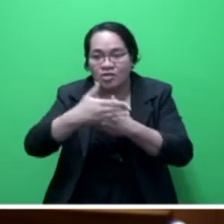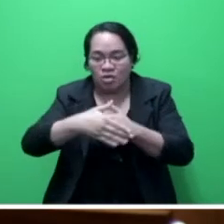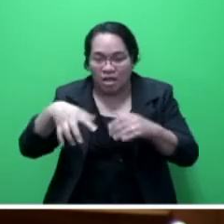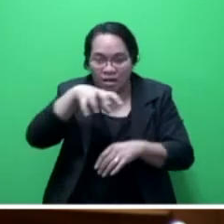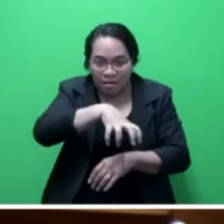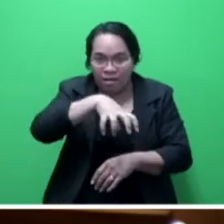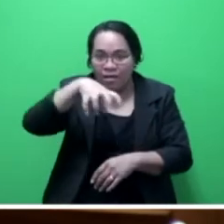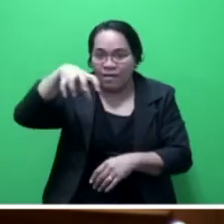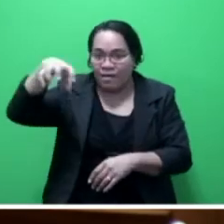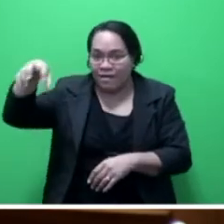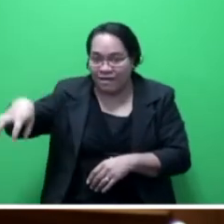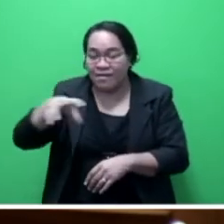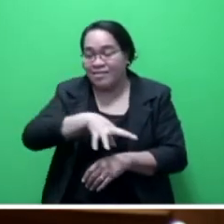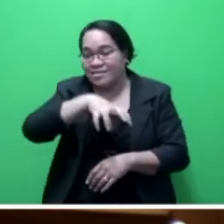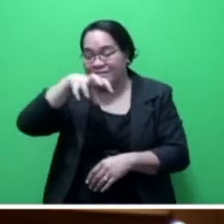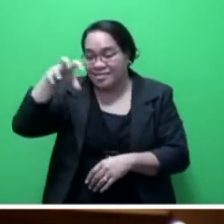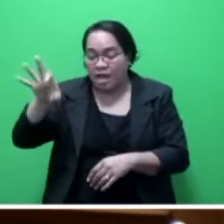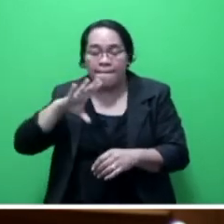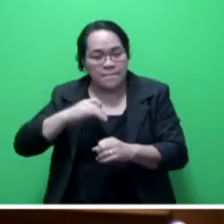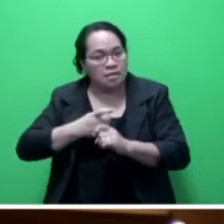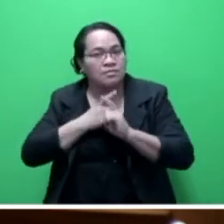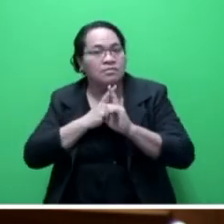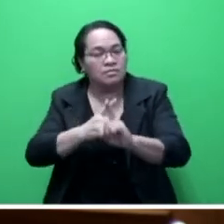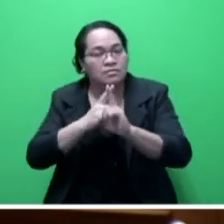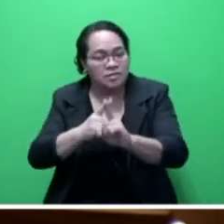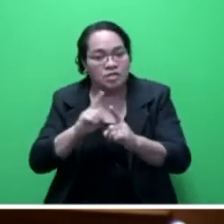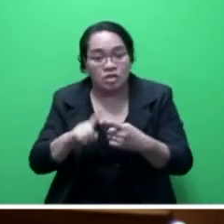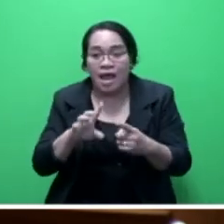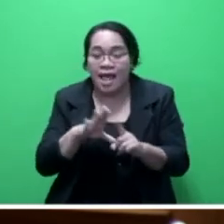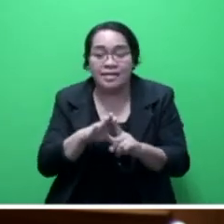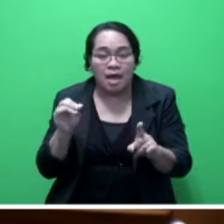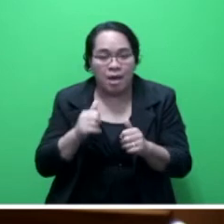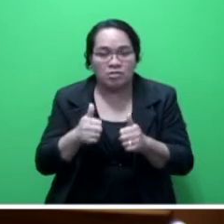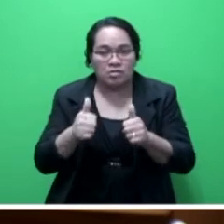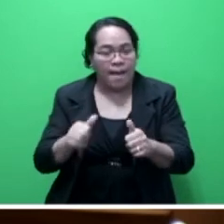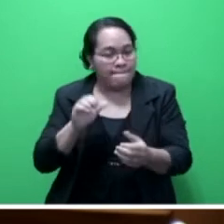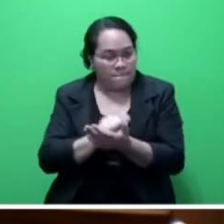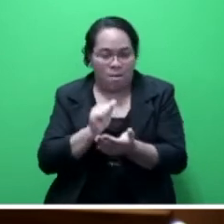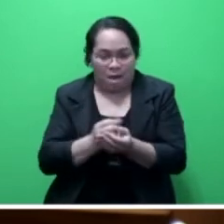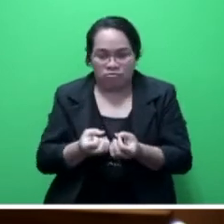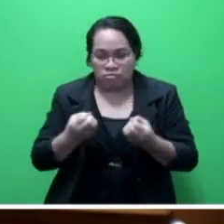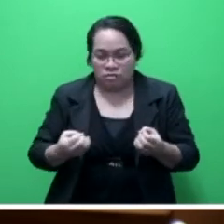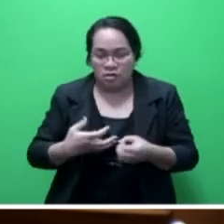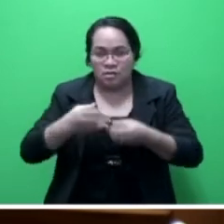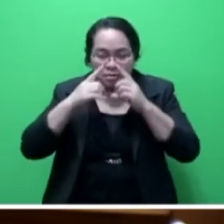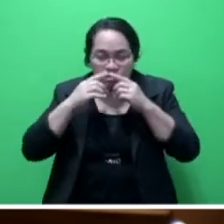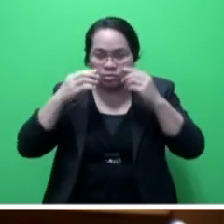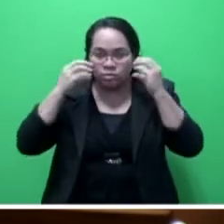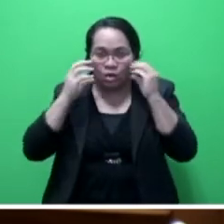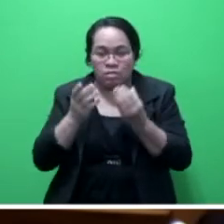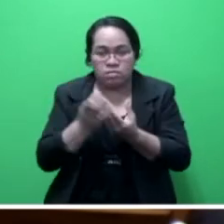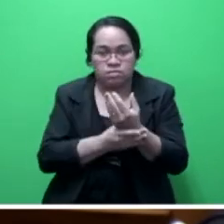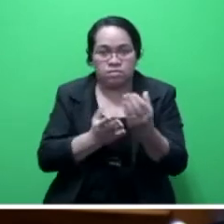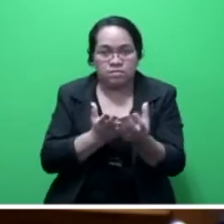required to adhere to the following. So drivers are to properly equip themselves with personal protective